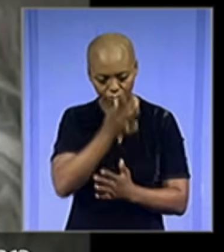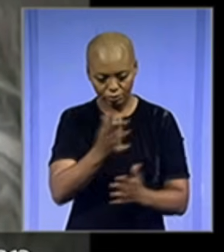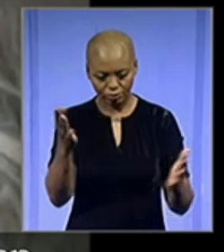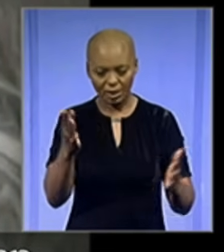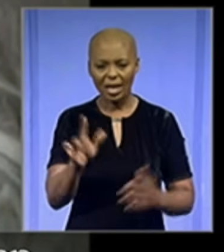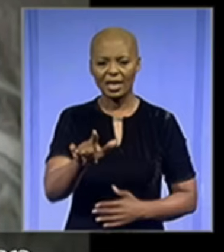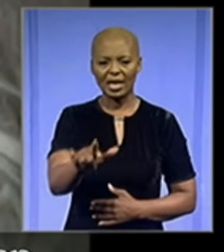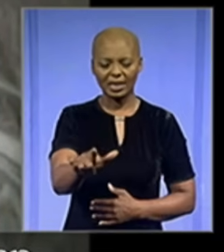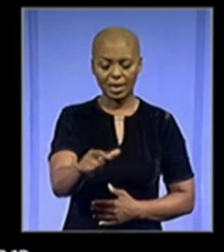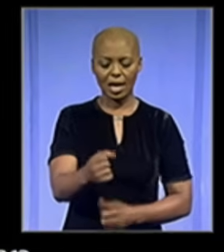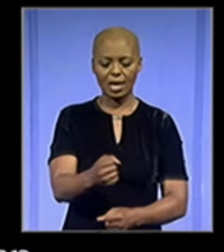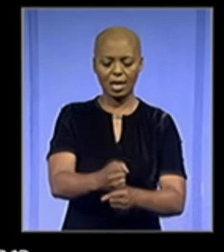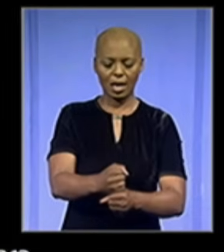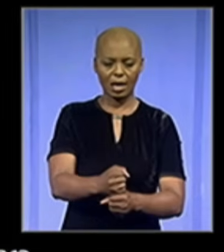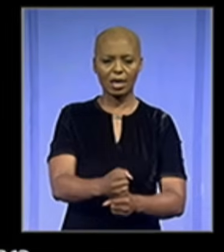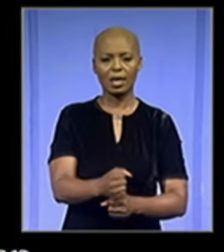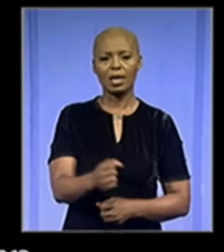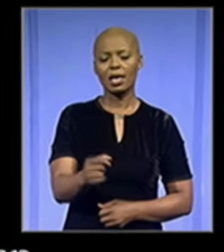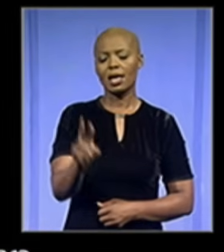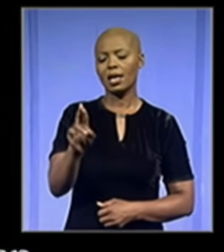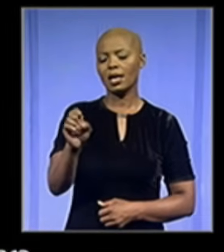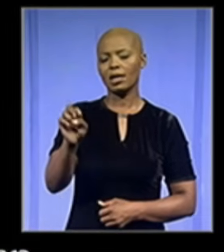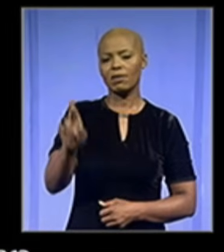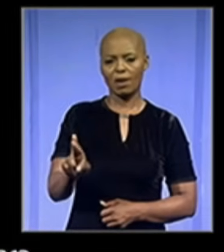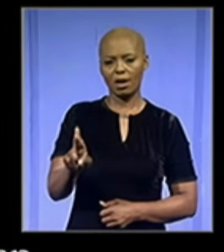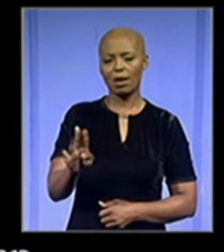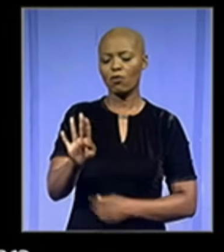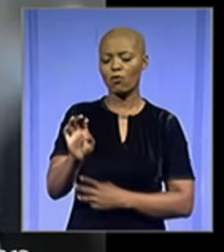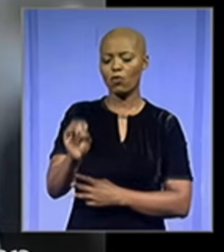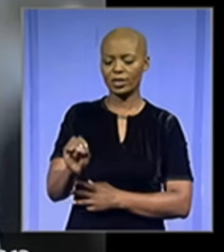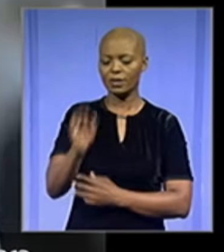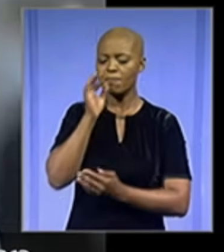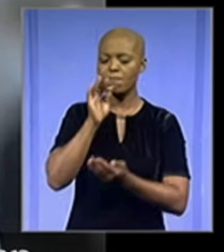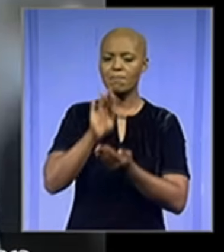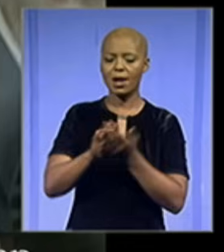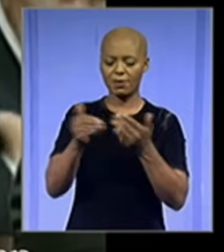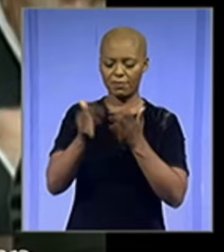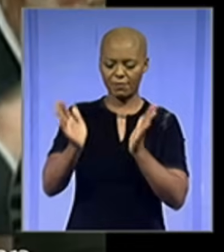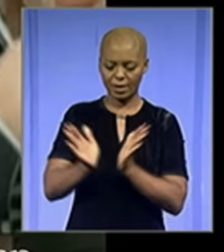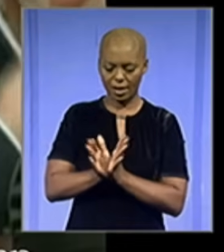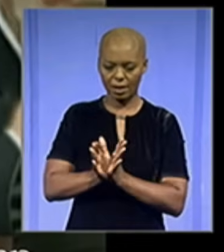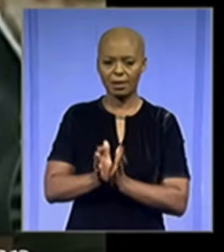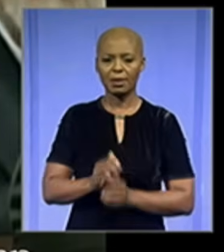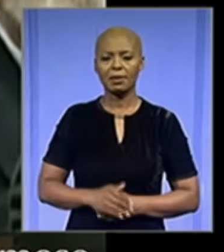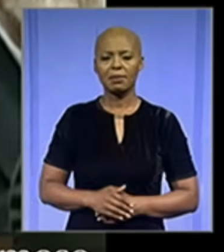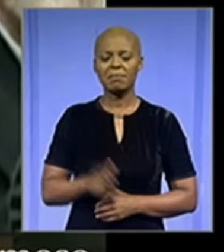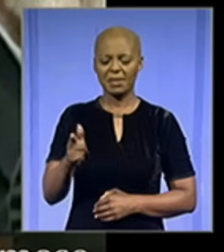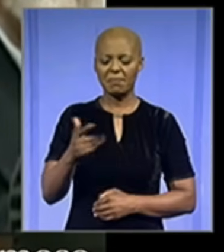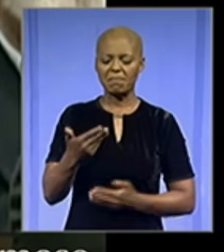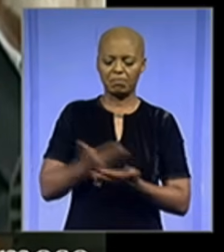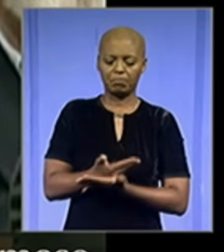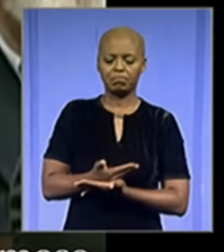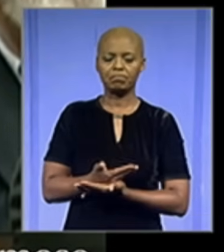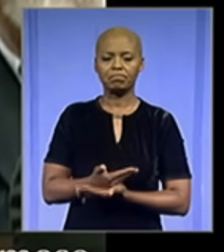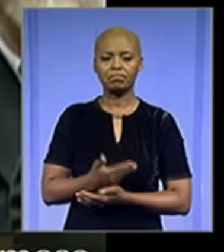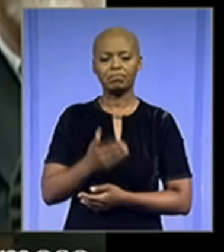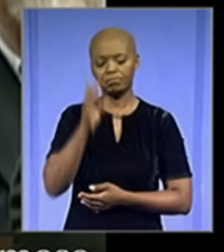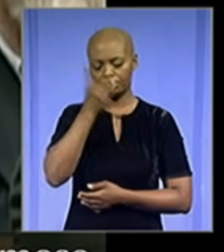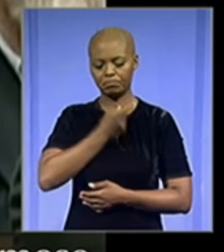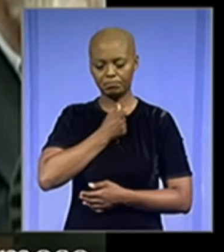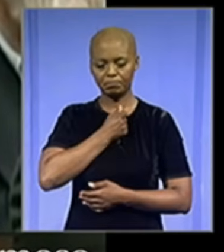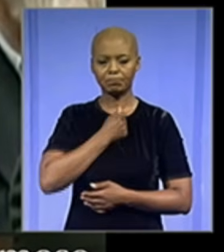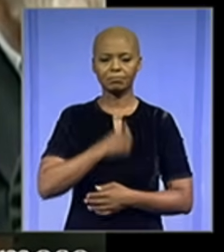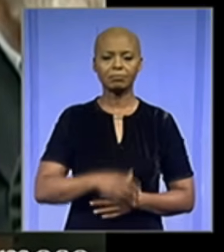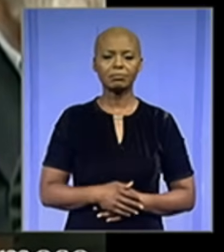on in the year, it was Reva's 40th birthday. And again, a huge milestone. o tlile go rebolelwa motlhankela yo a tlileng go ela